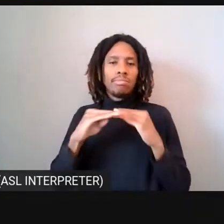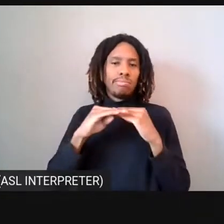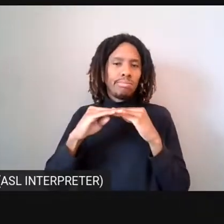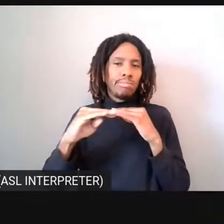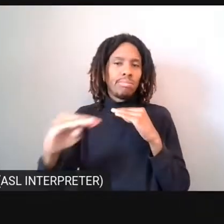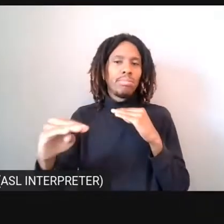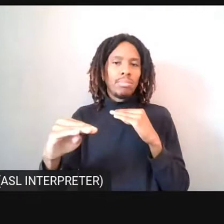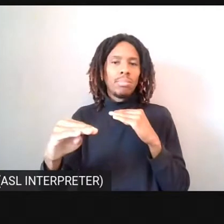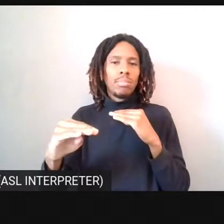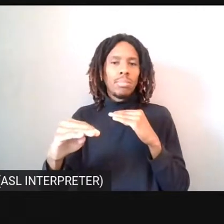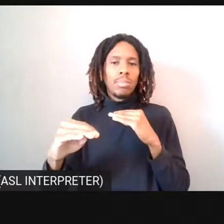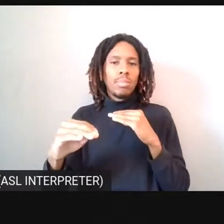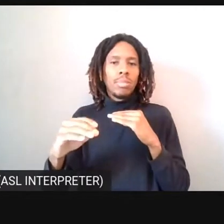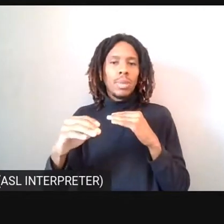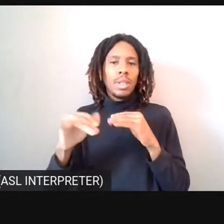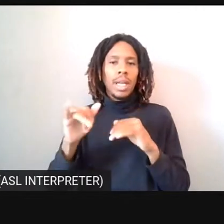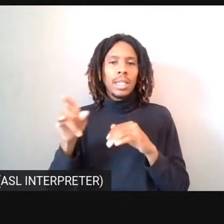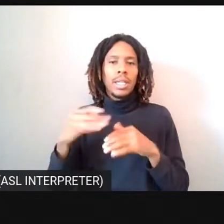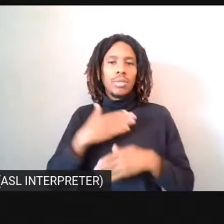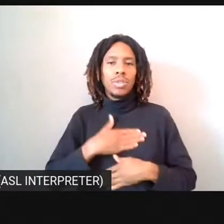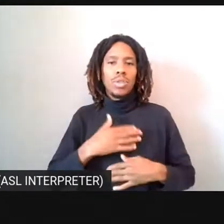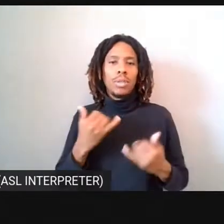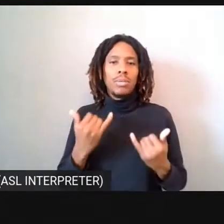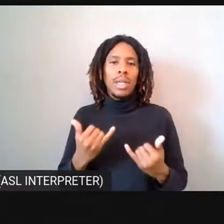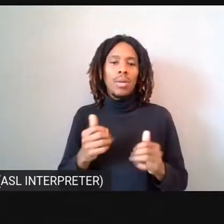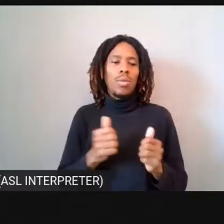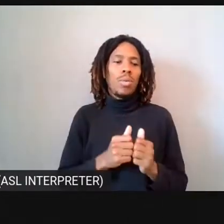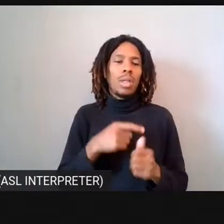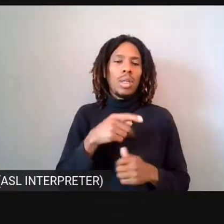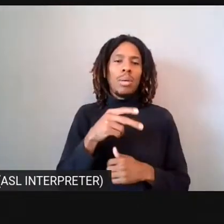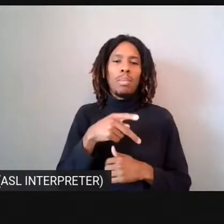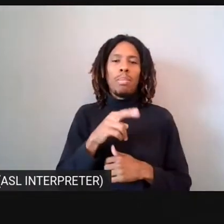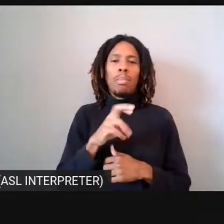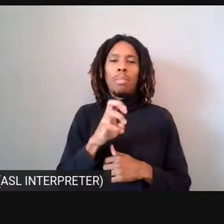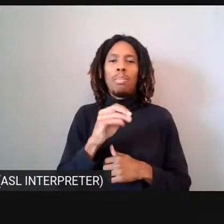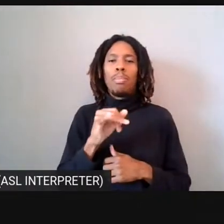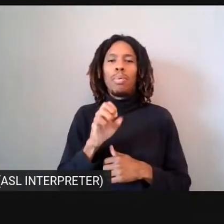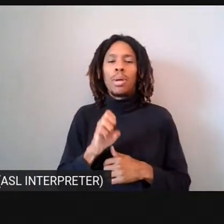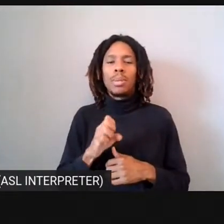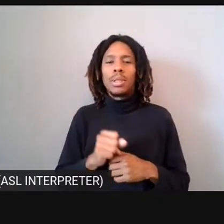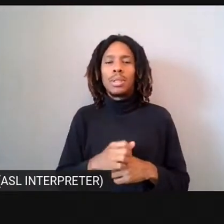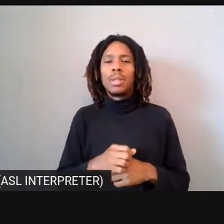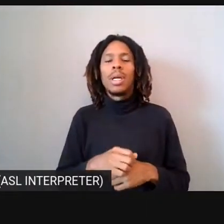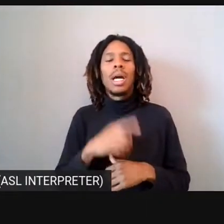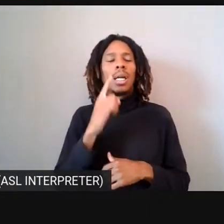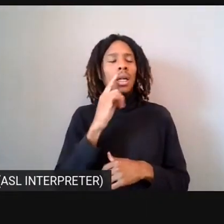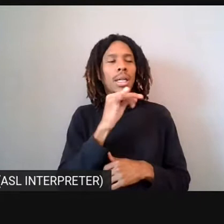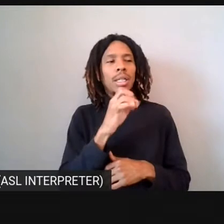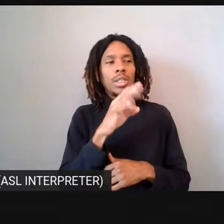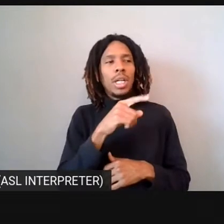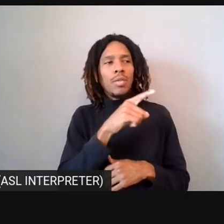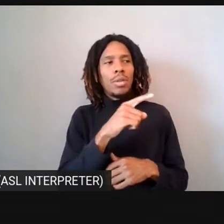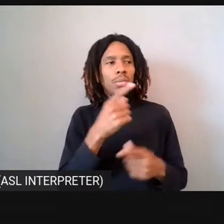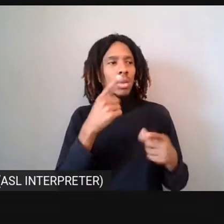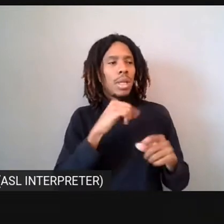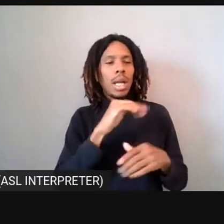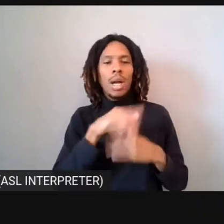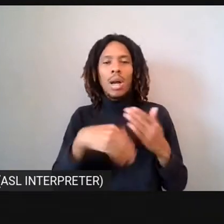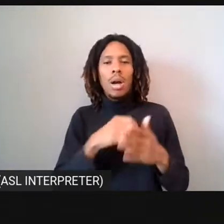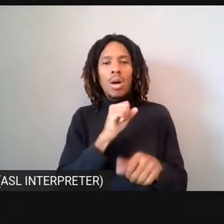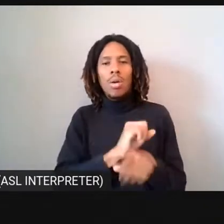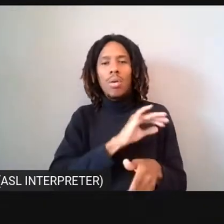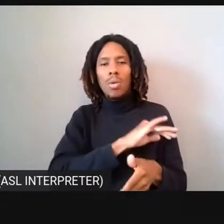that they enjoy on premises today. But I think, Jeff, you agree with me that not all workloads can move